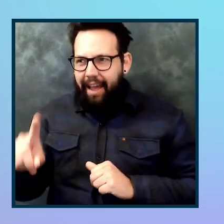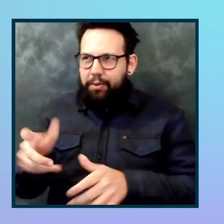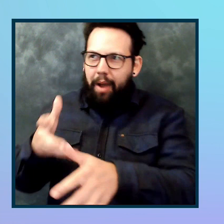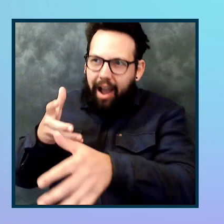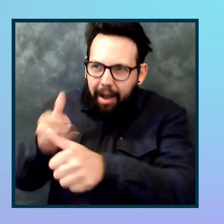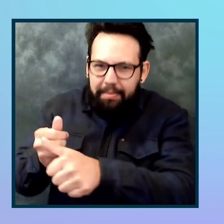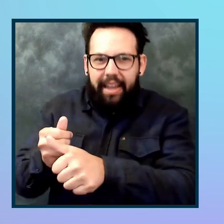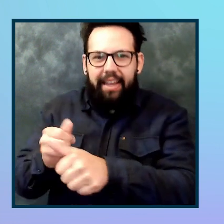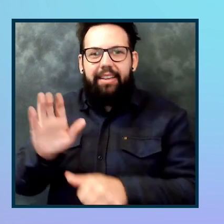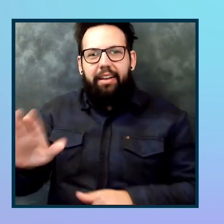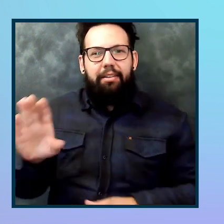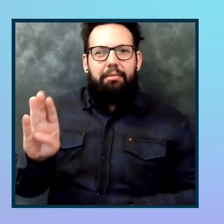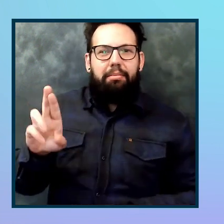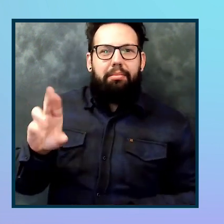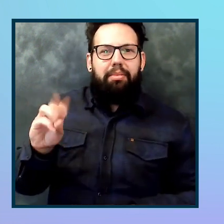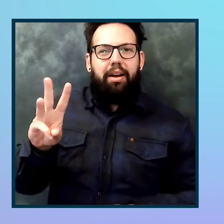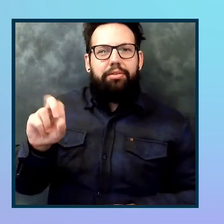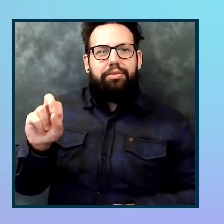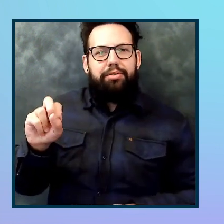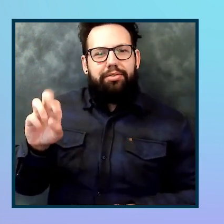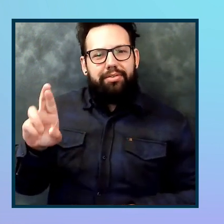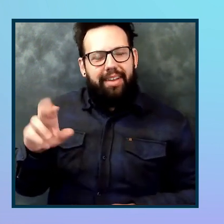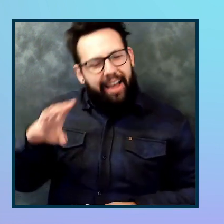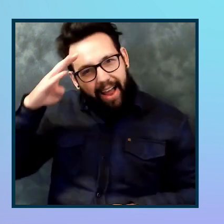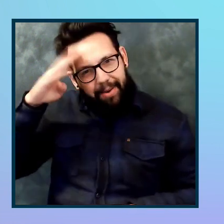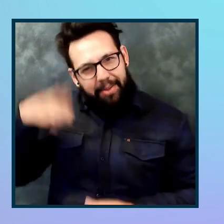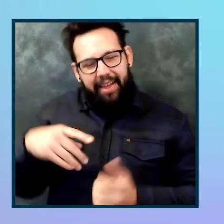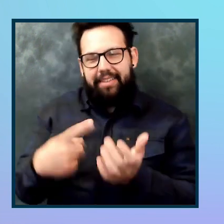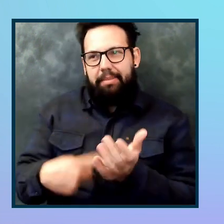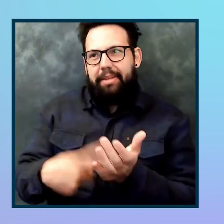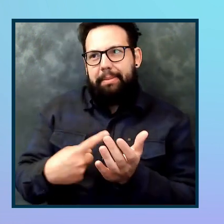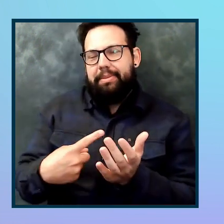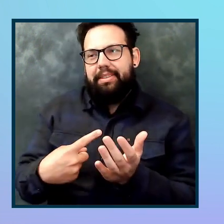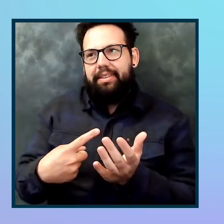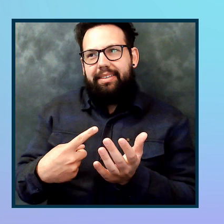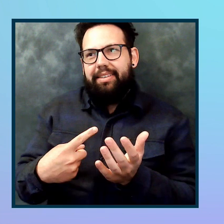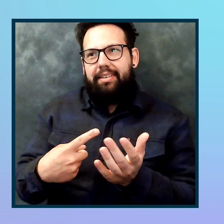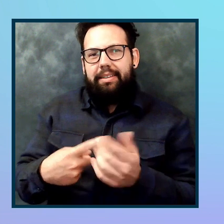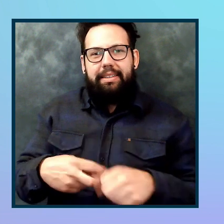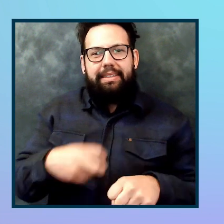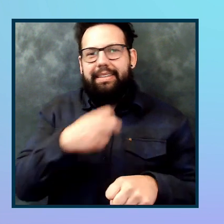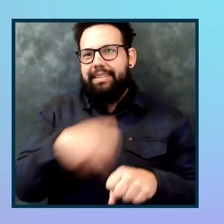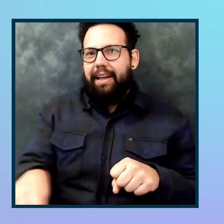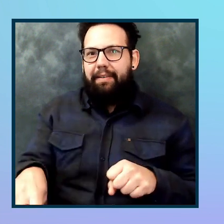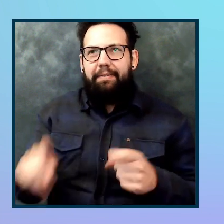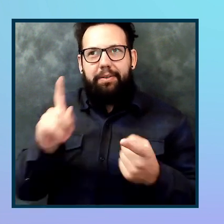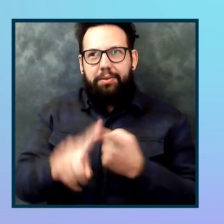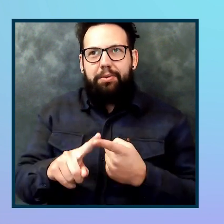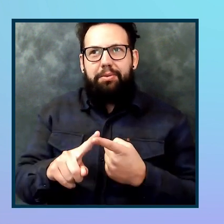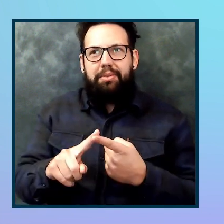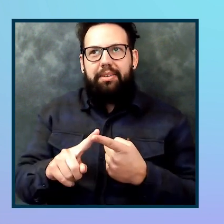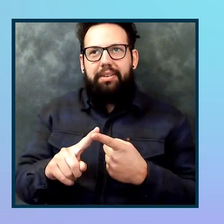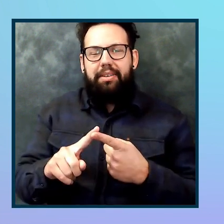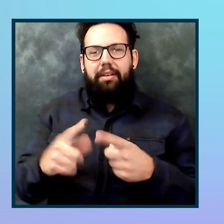can be hard to update your whole system, I know, but for us, we're making software for developers, and so our